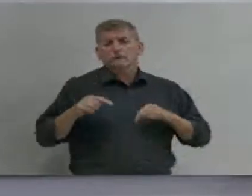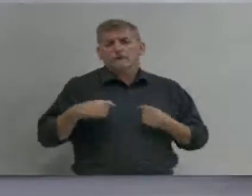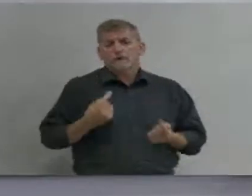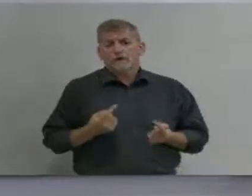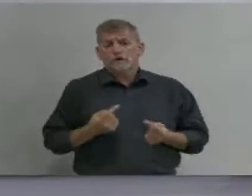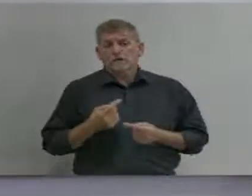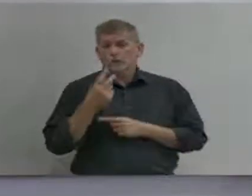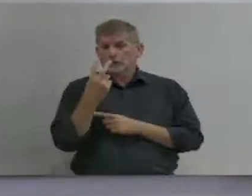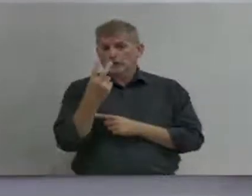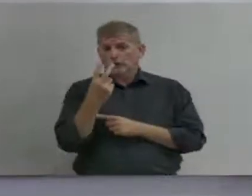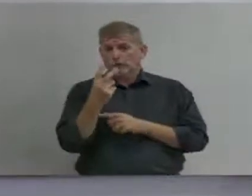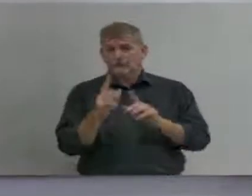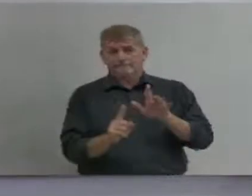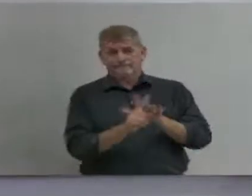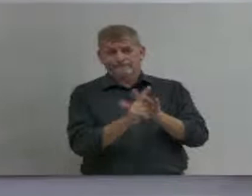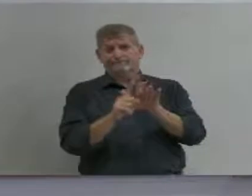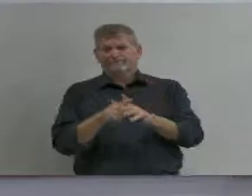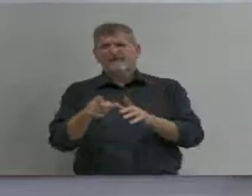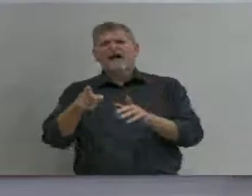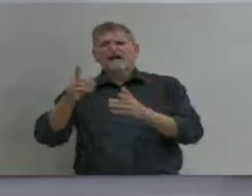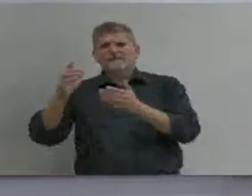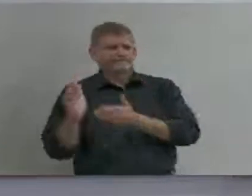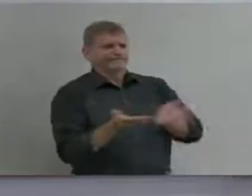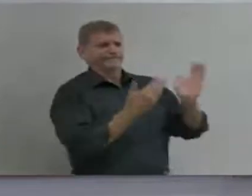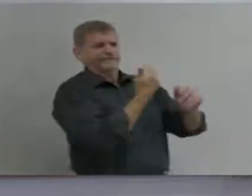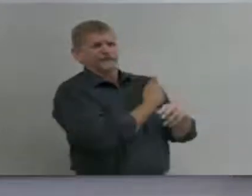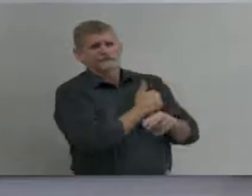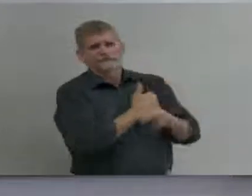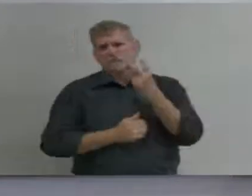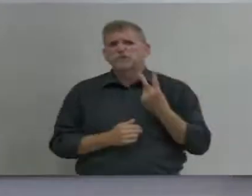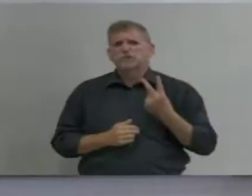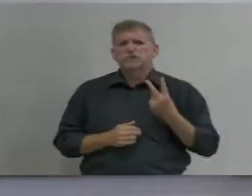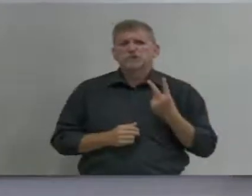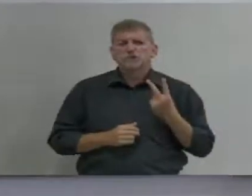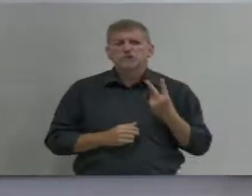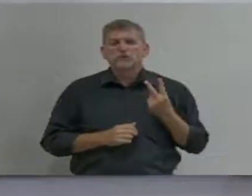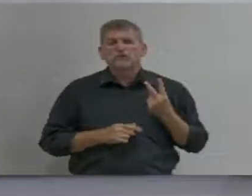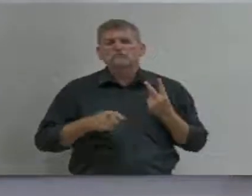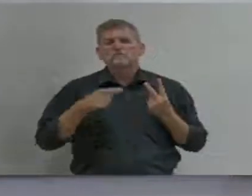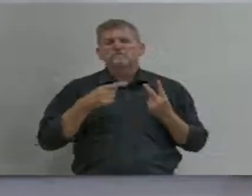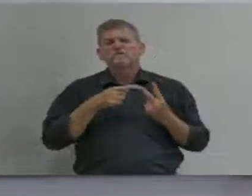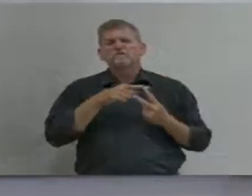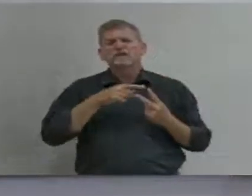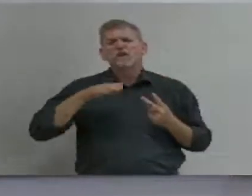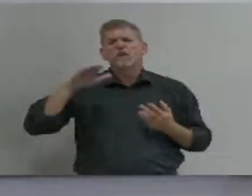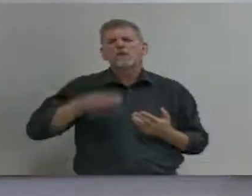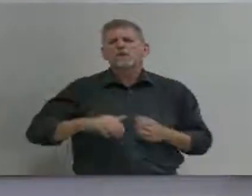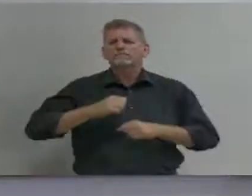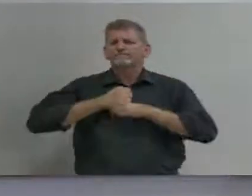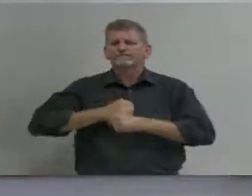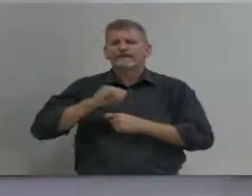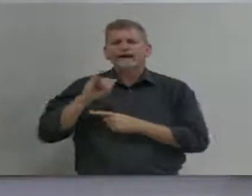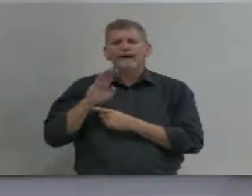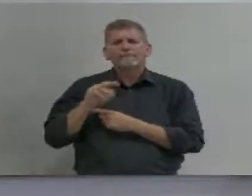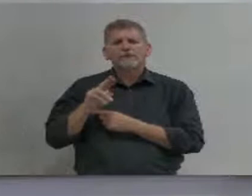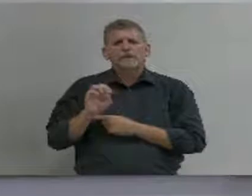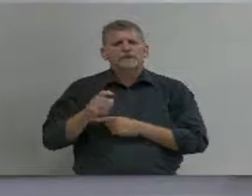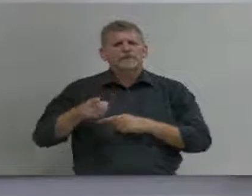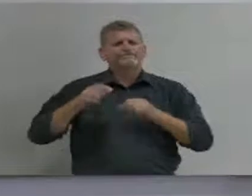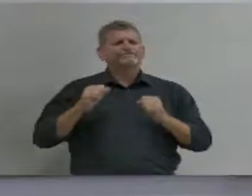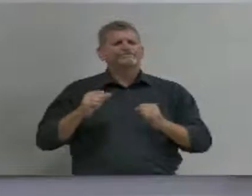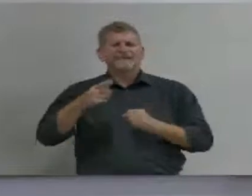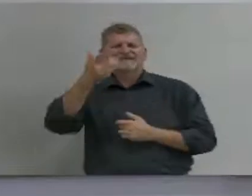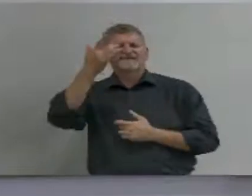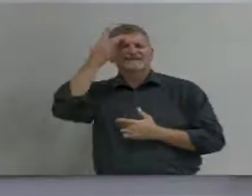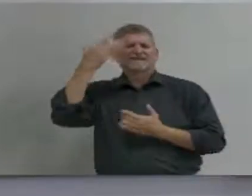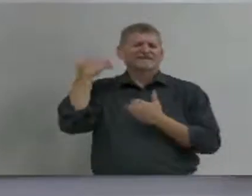required hospitalization, they had comorbidity, so they had prior underlying illness. So it wasn't just the illness itself, but